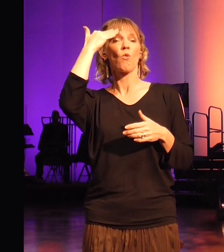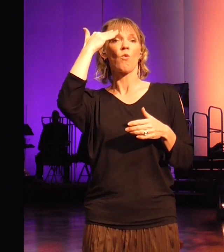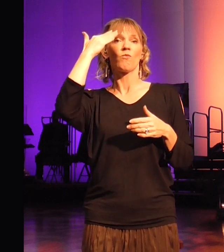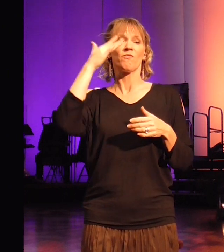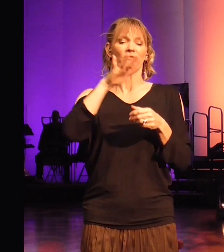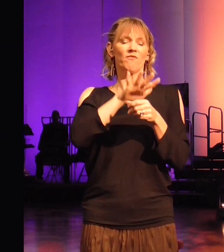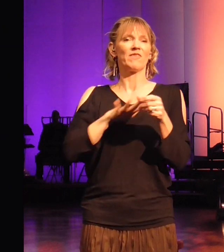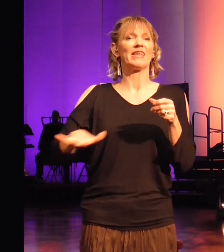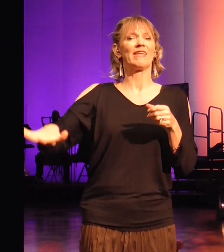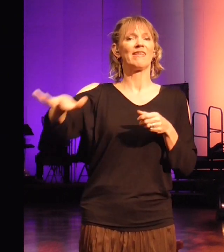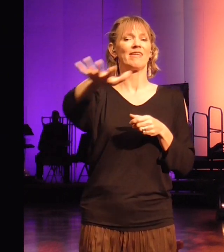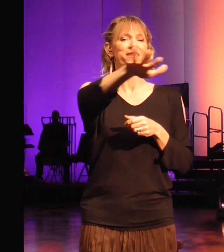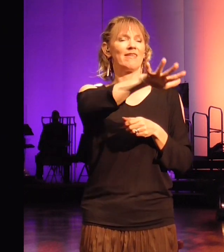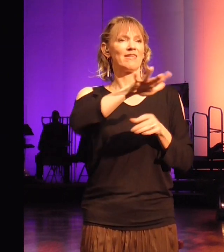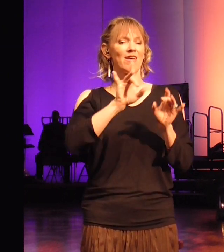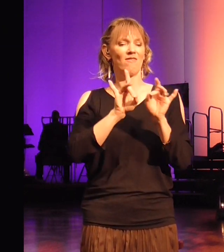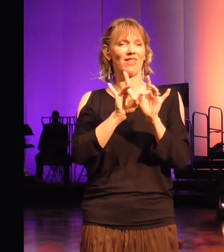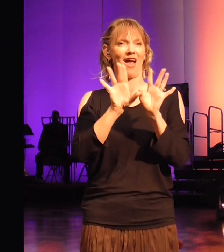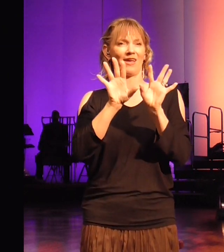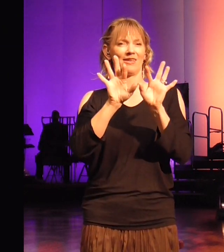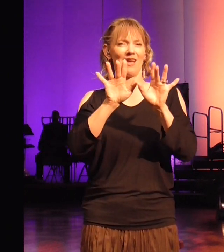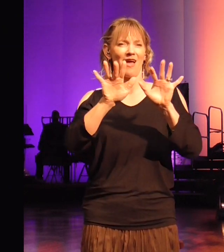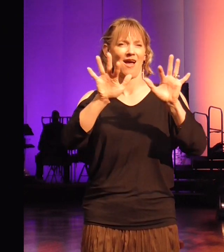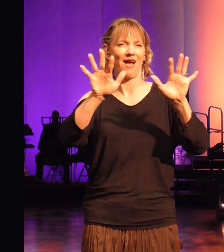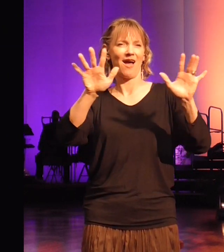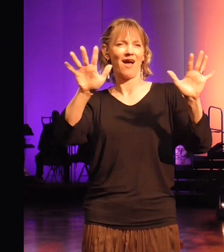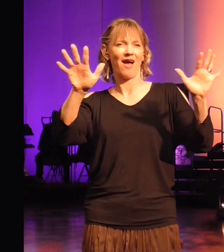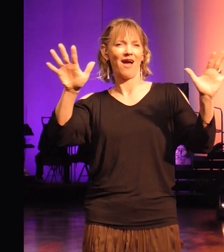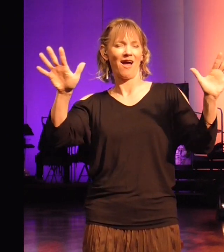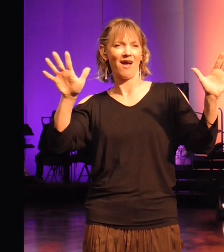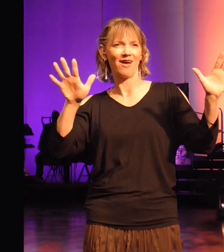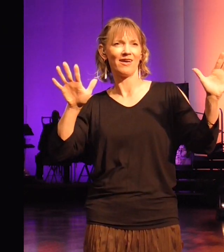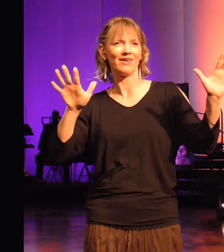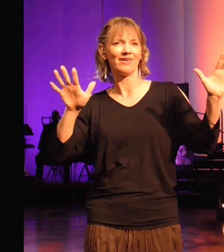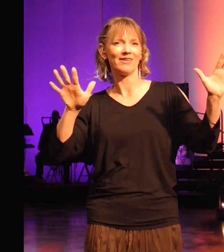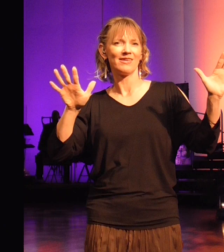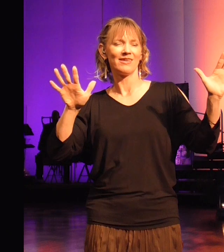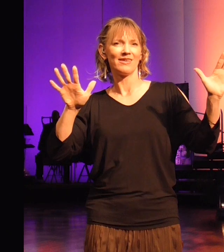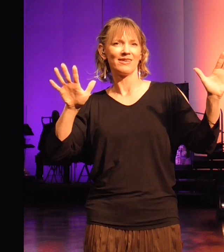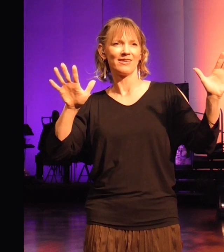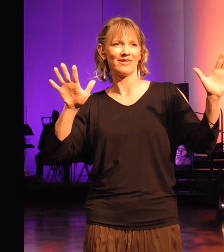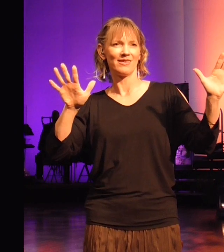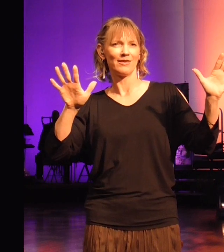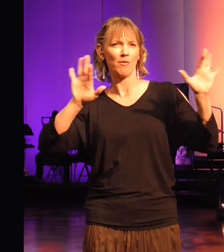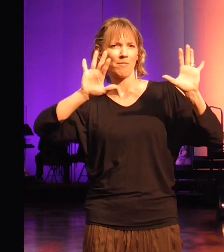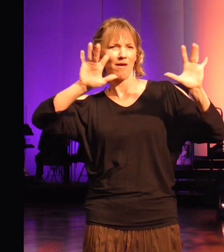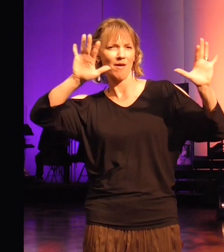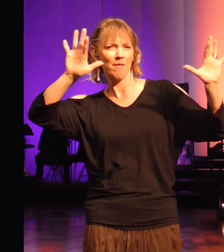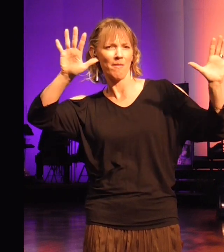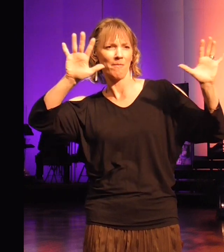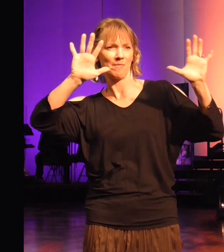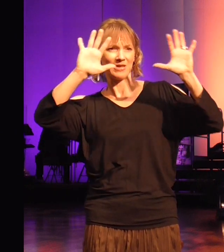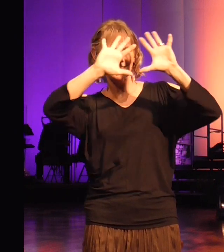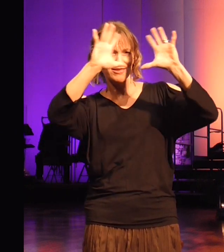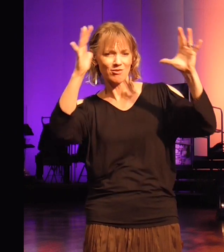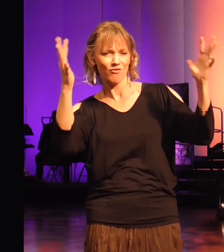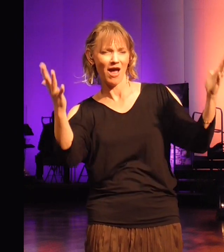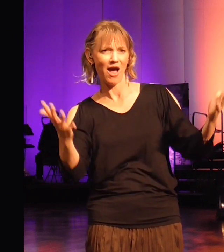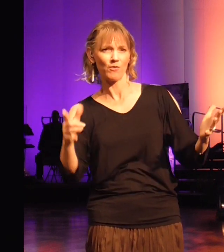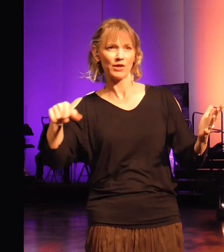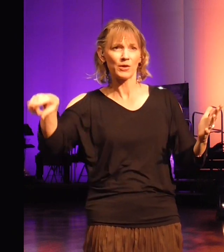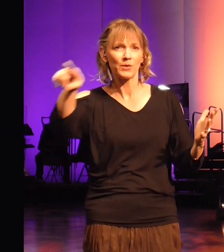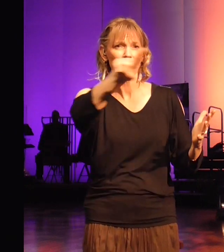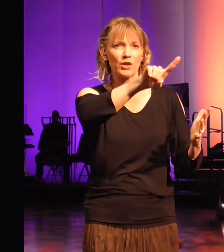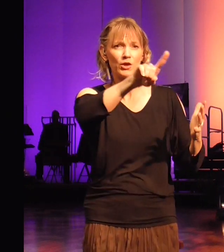light. And this field of light is surrounding you. It is surrounding